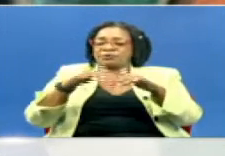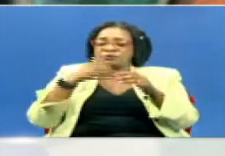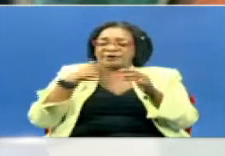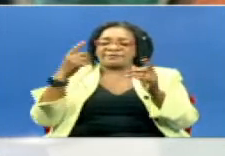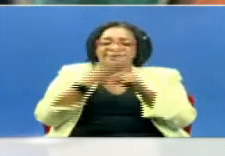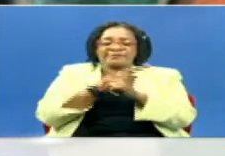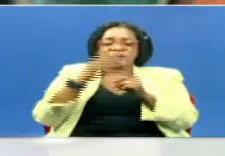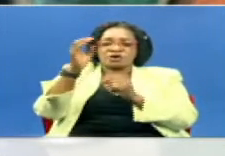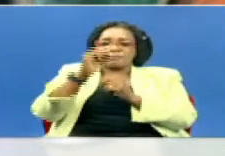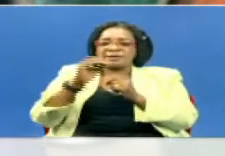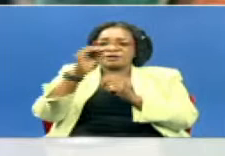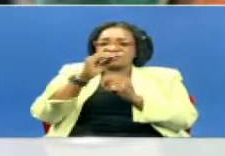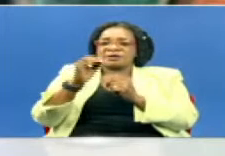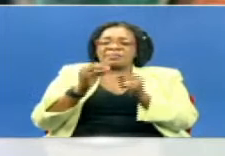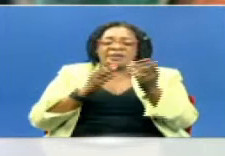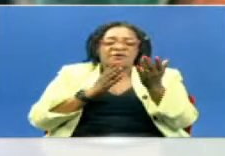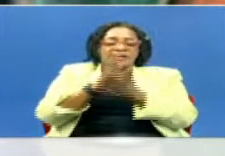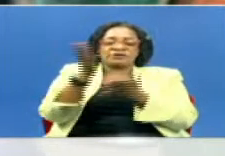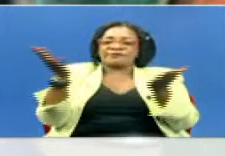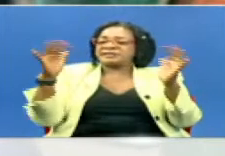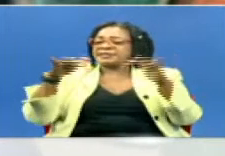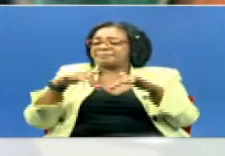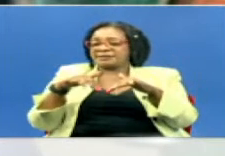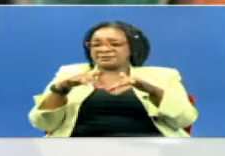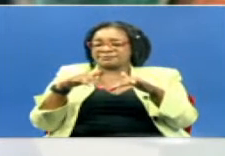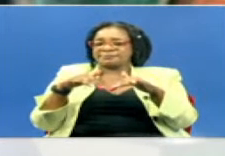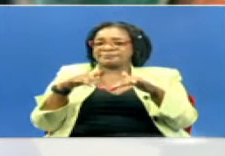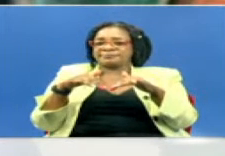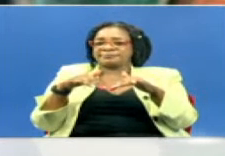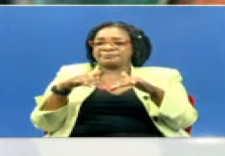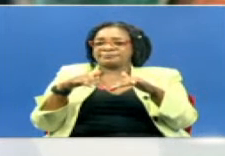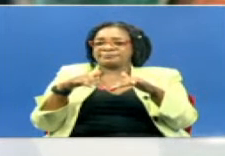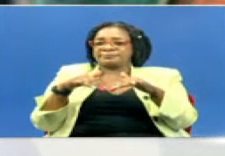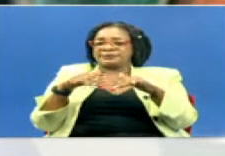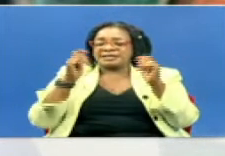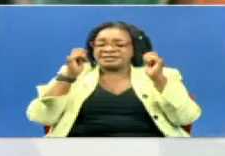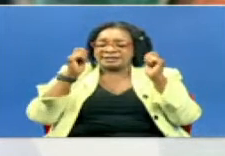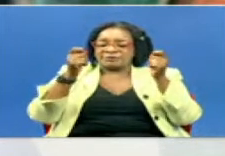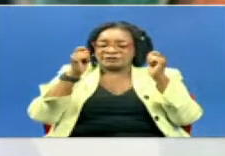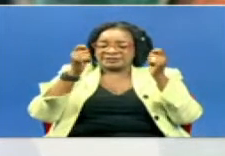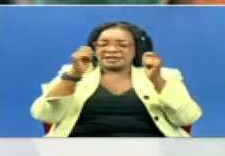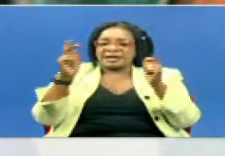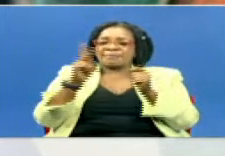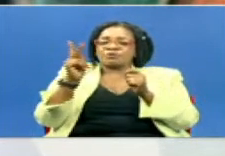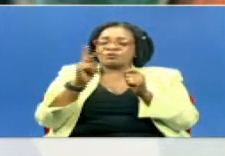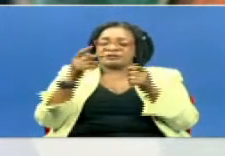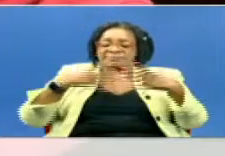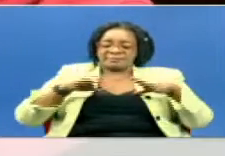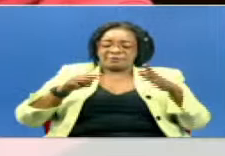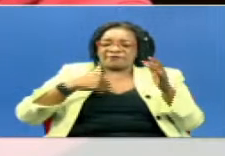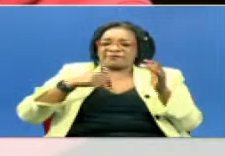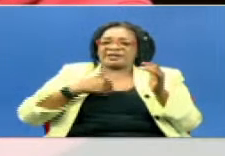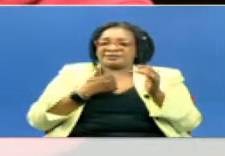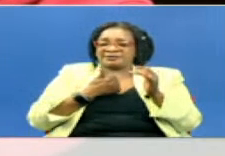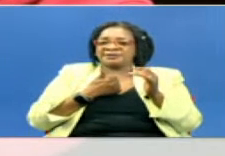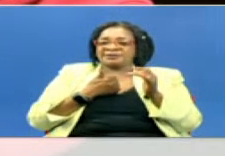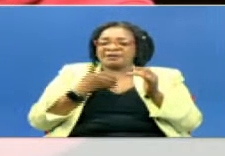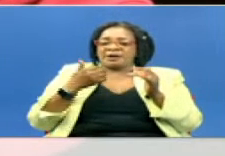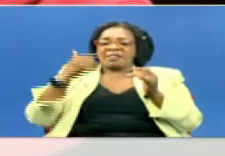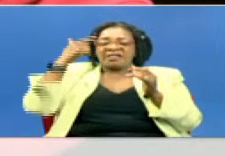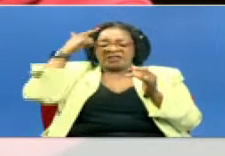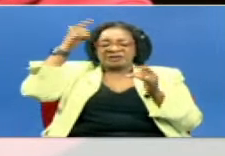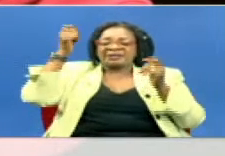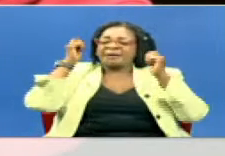opinions, the right of assembly, as demonstrated in Kamukunji, where people felt we were going to have protests. We said,